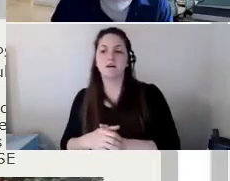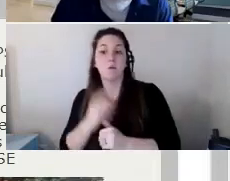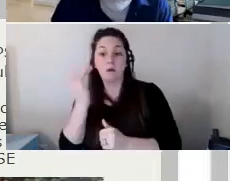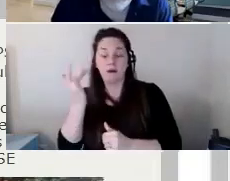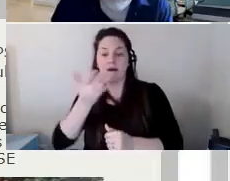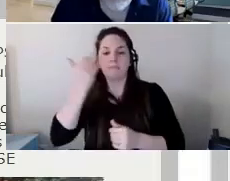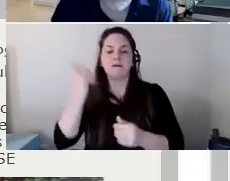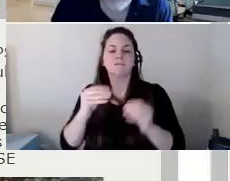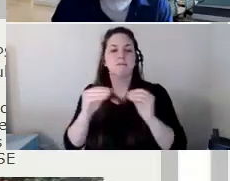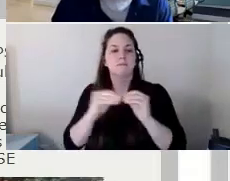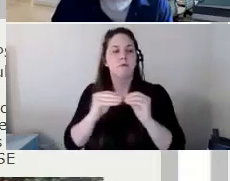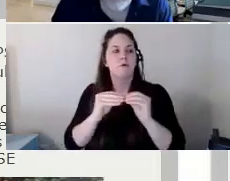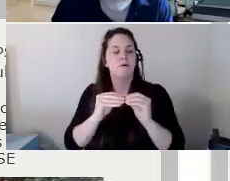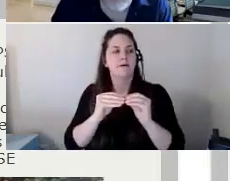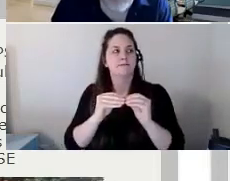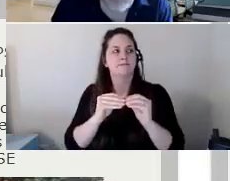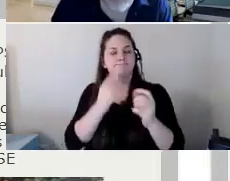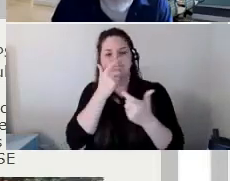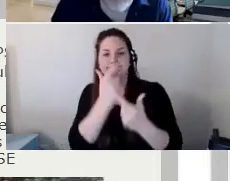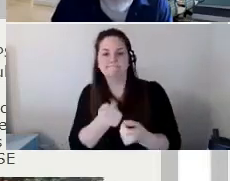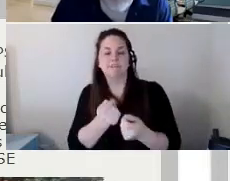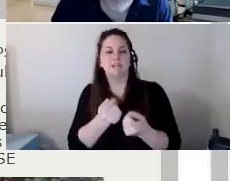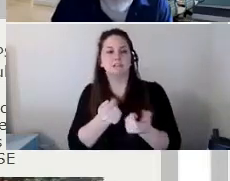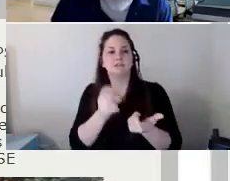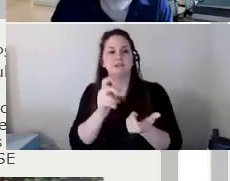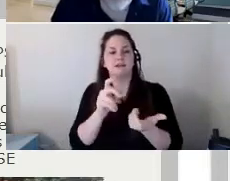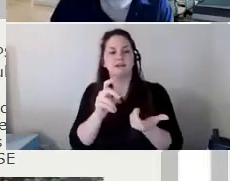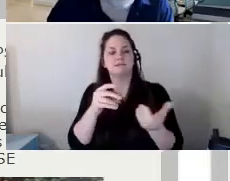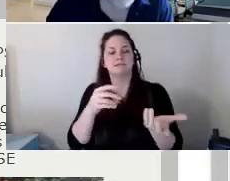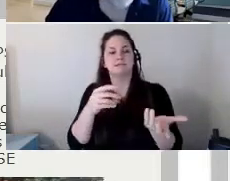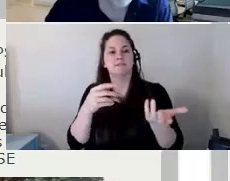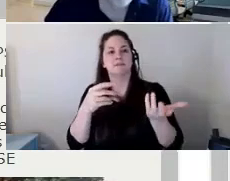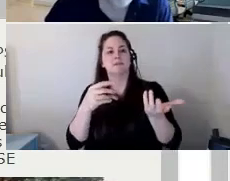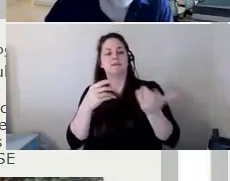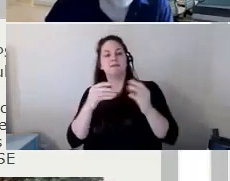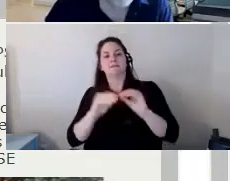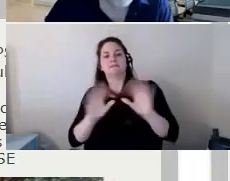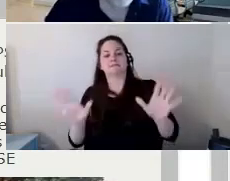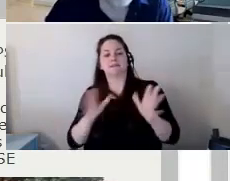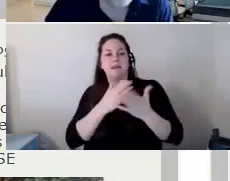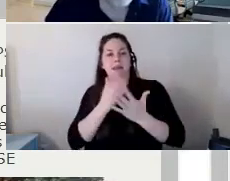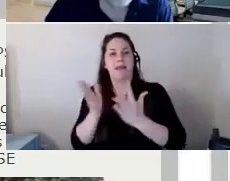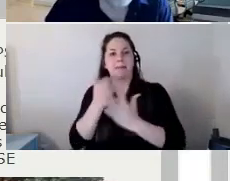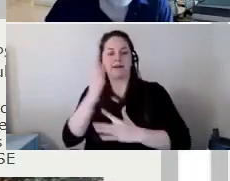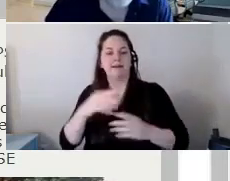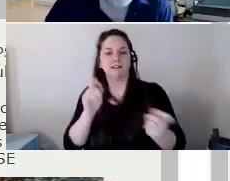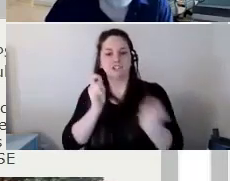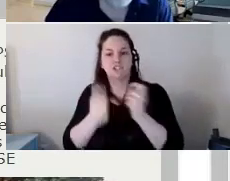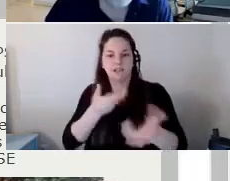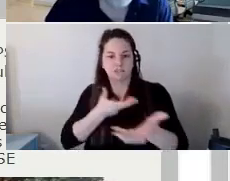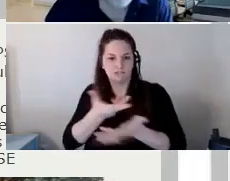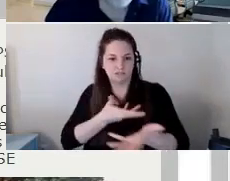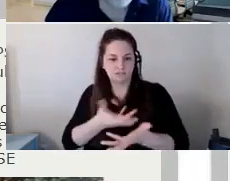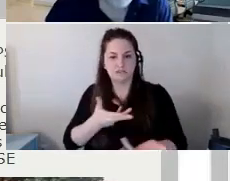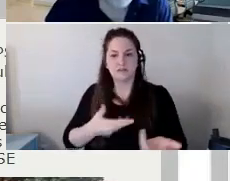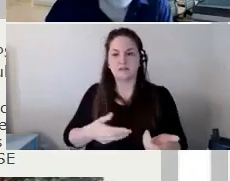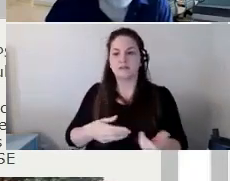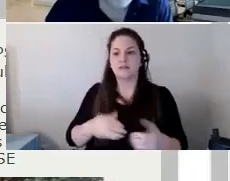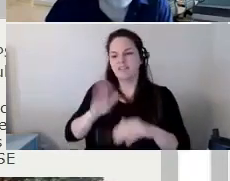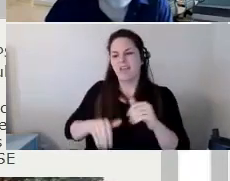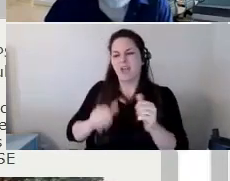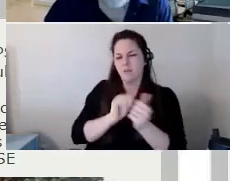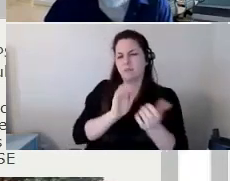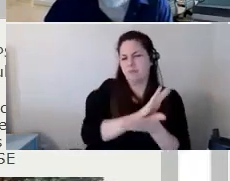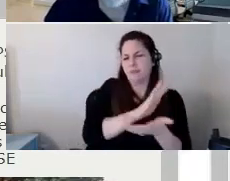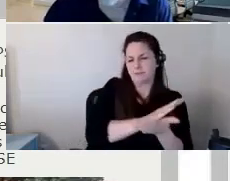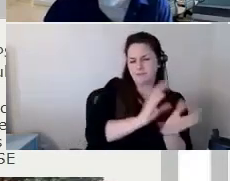more of a dynamic of exchange than around the topic than often happens with a paper session. And I suppose most